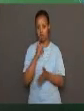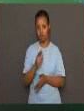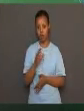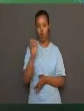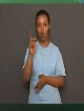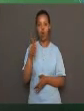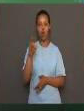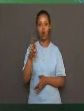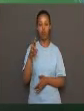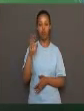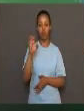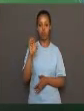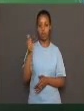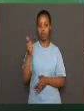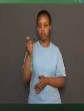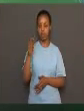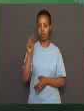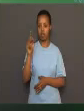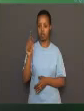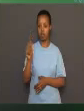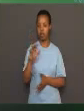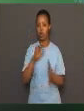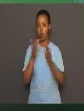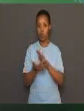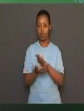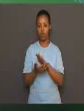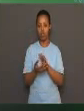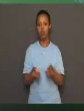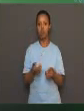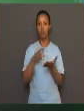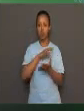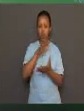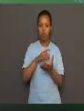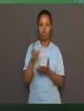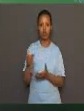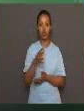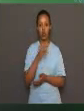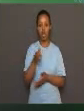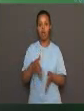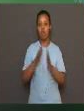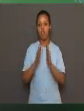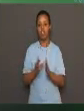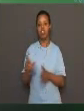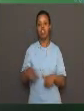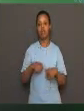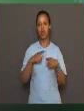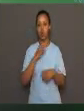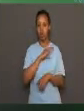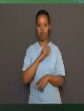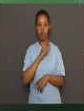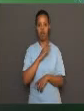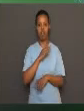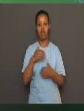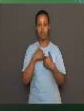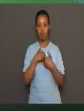Operant conditioning can alter more complex and voluntary behaviors in